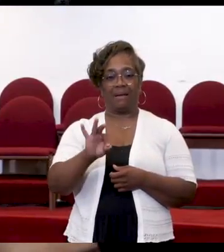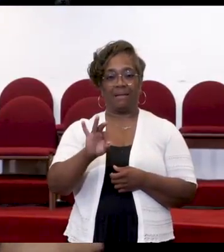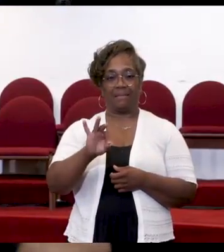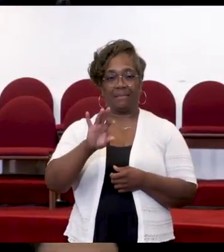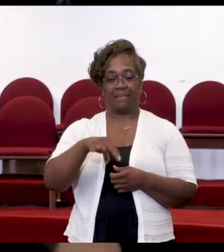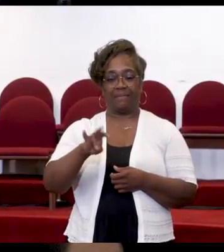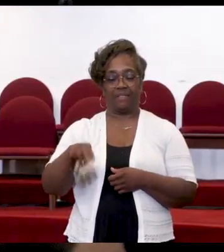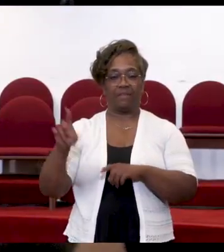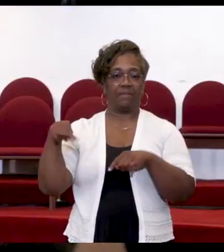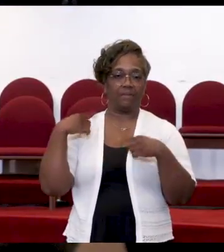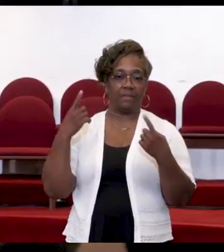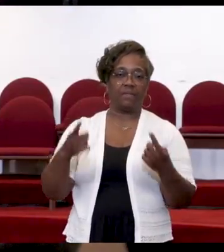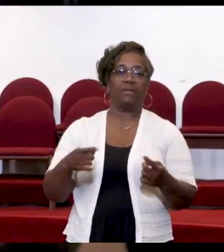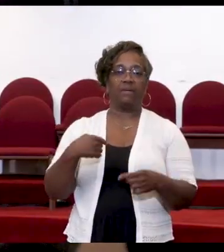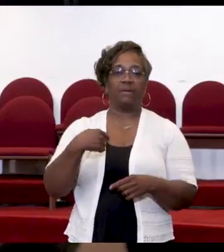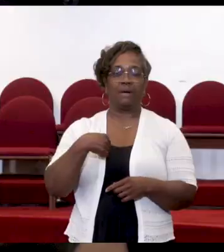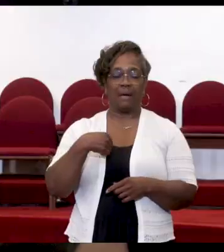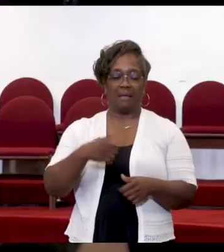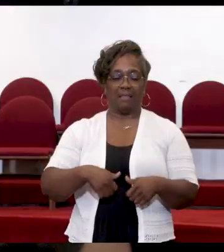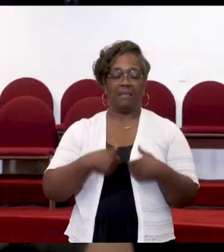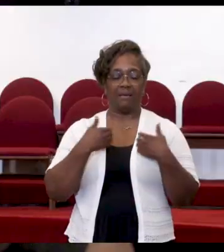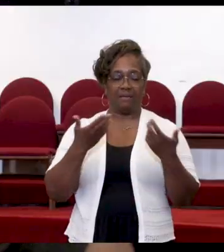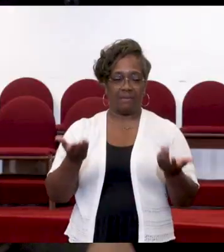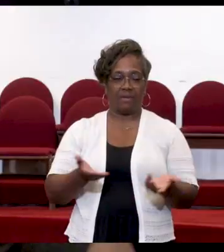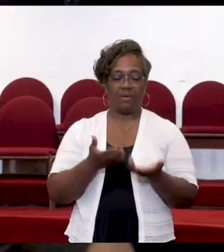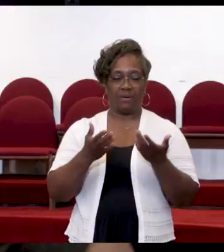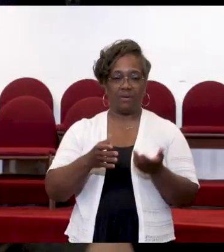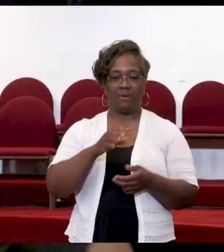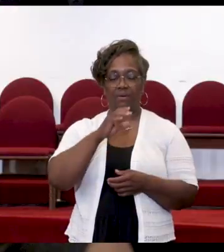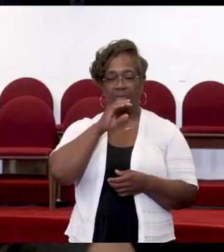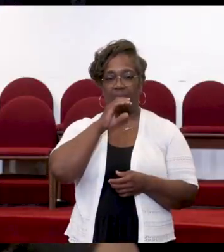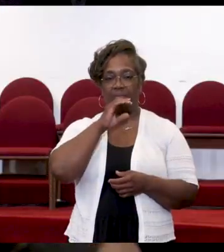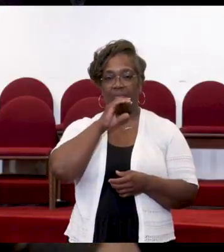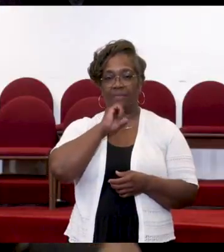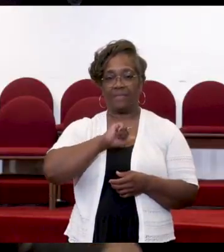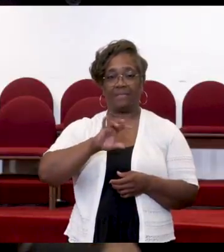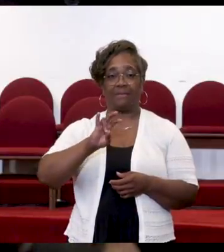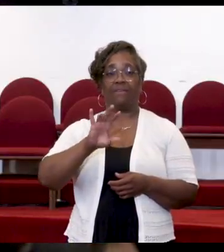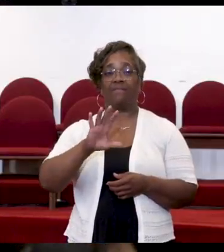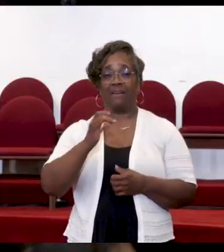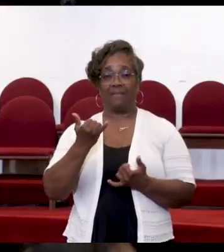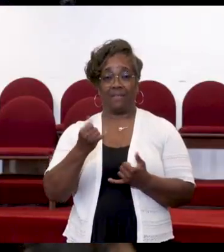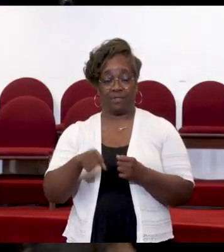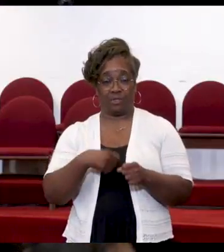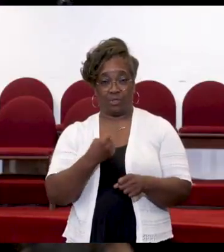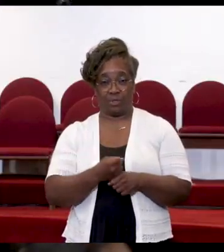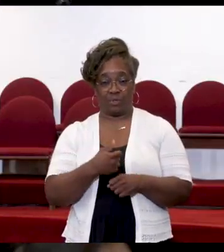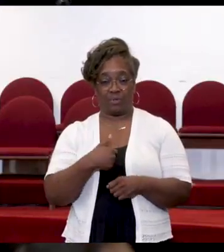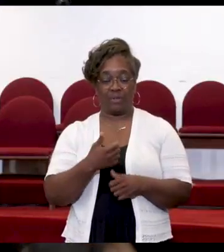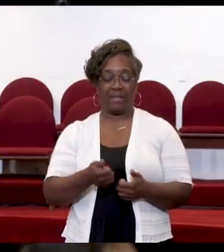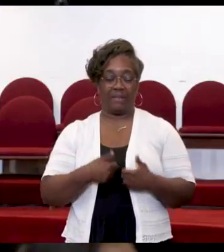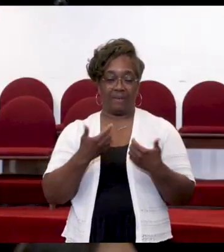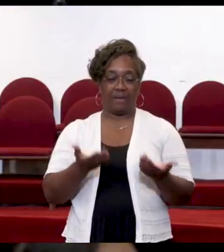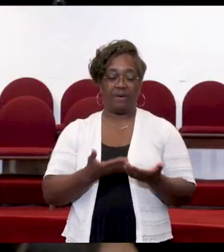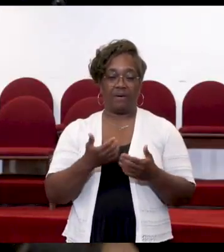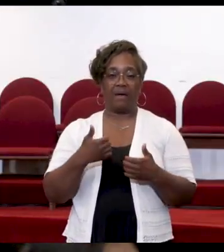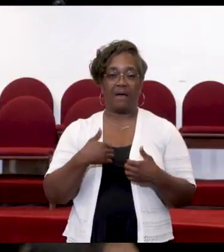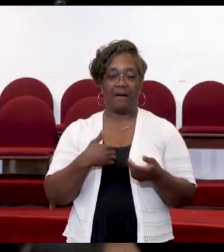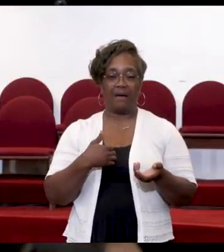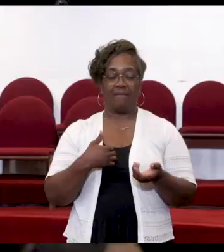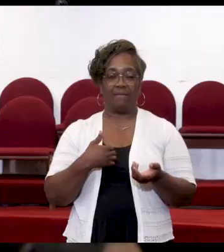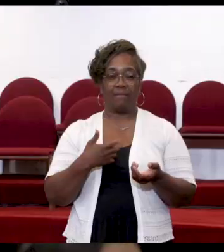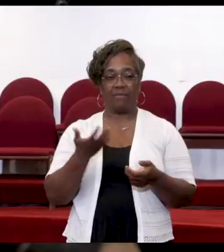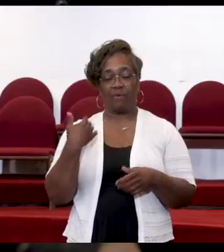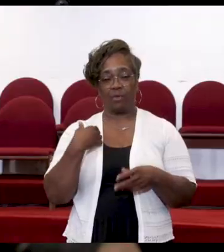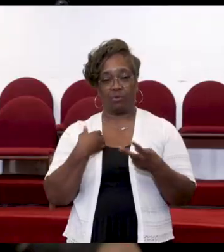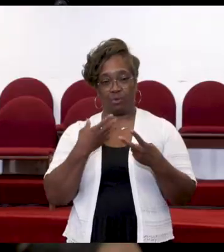I'll be 75 this year. So I've been in Detroit for 75 years. But what I'm going to talk about, I had two things, but I'm going to nail it down to one. I want to talk